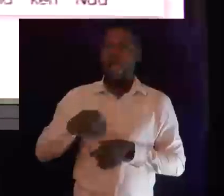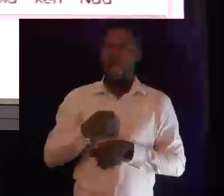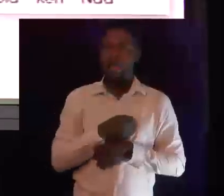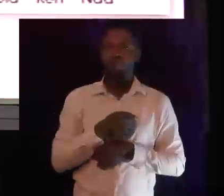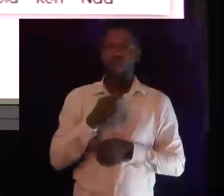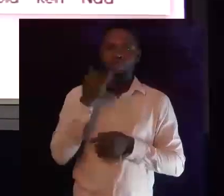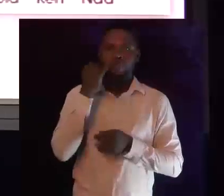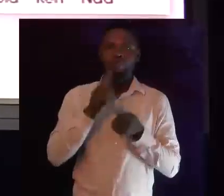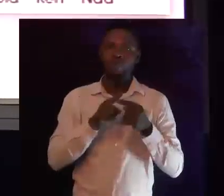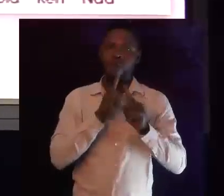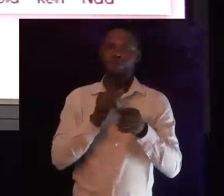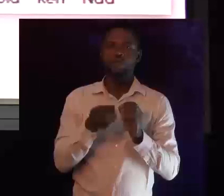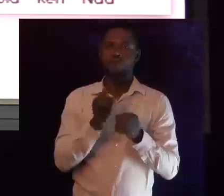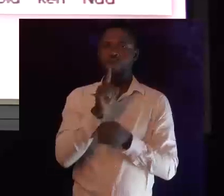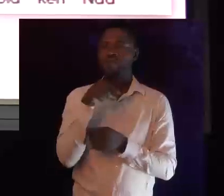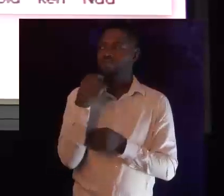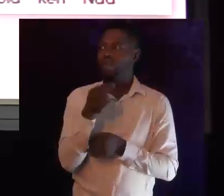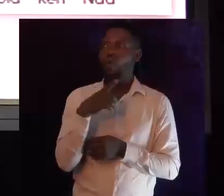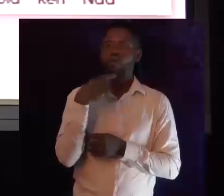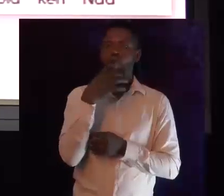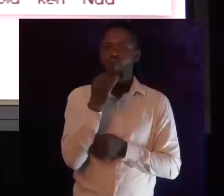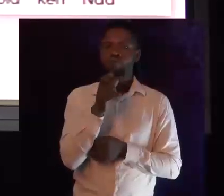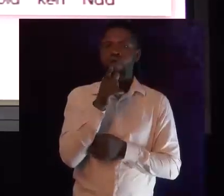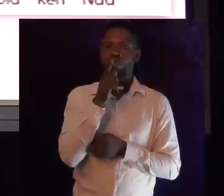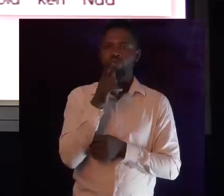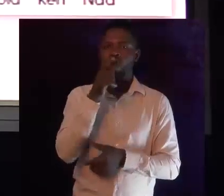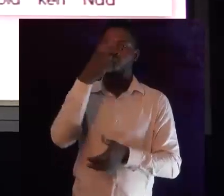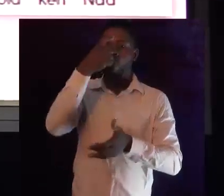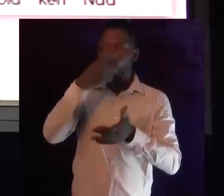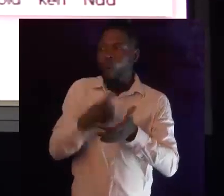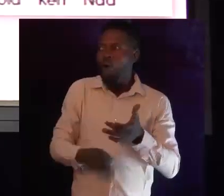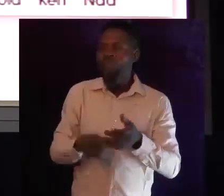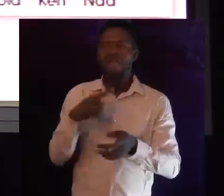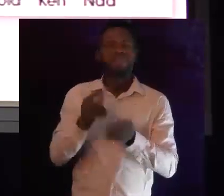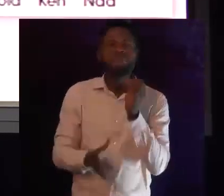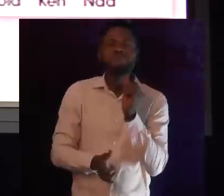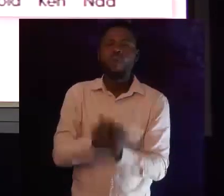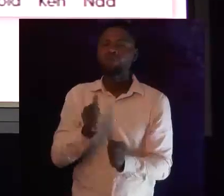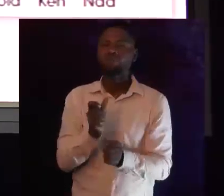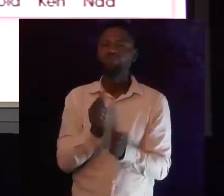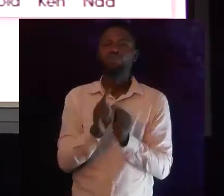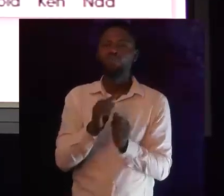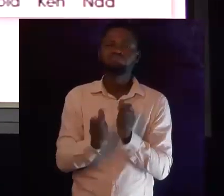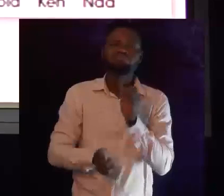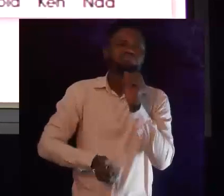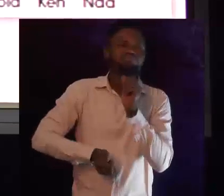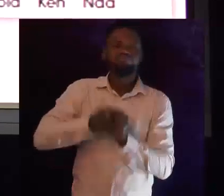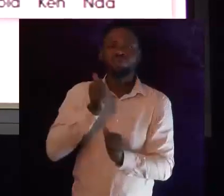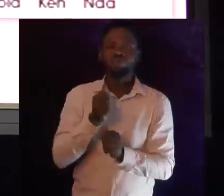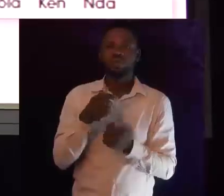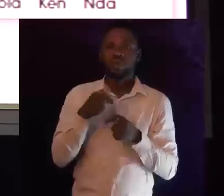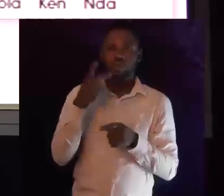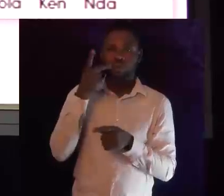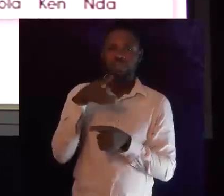to answer from this? First question says, whose lunch costs the most?